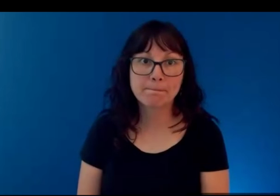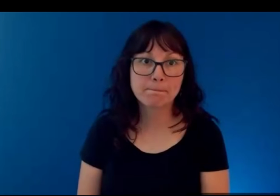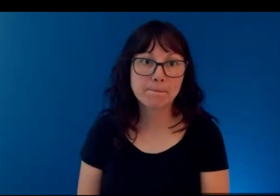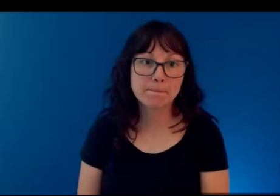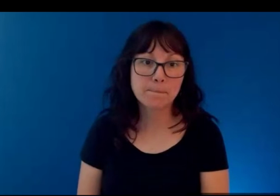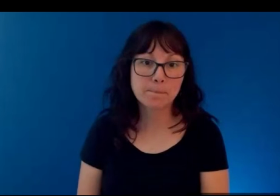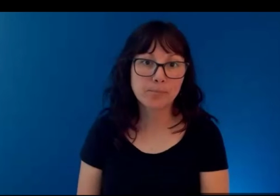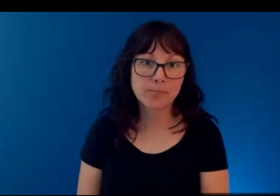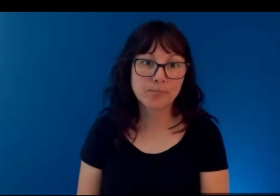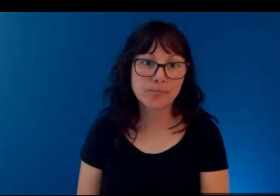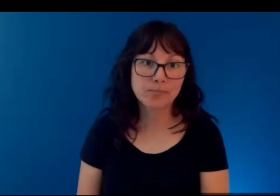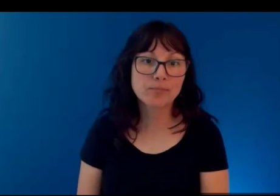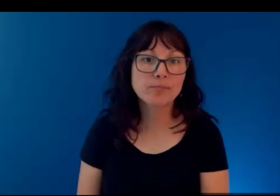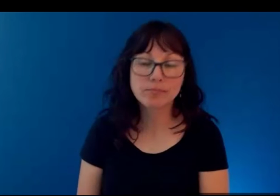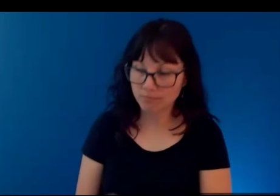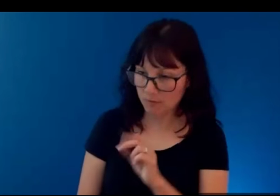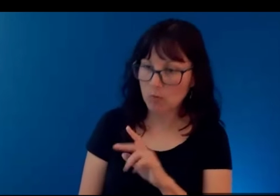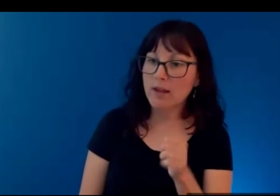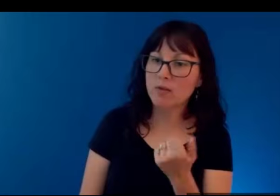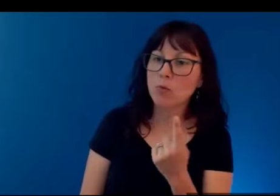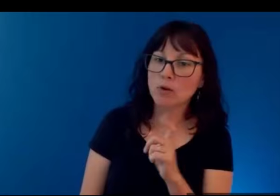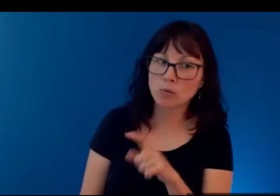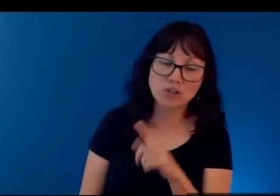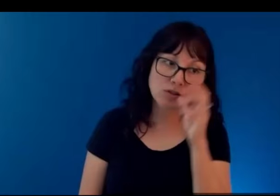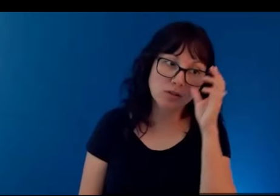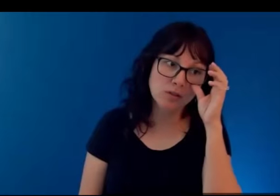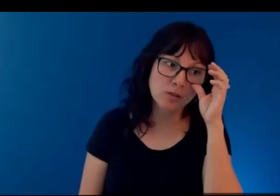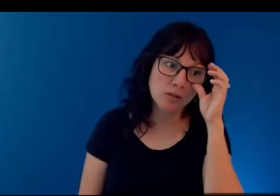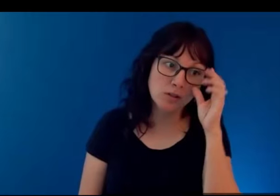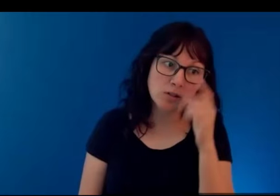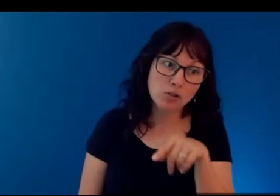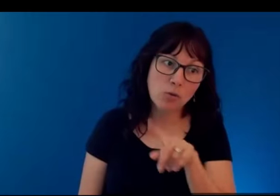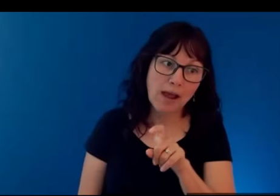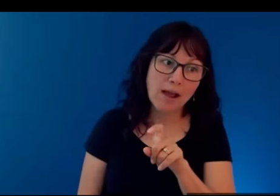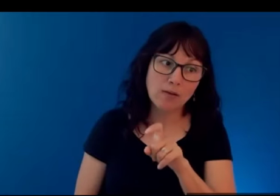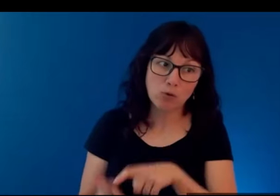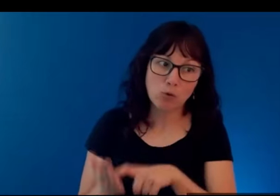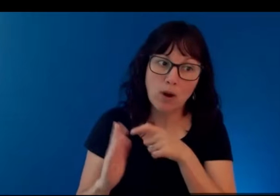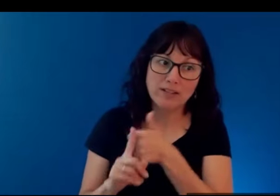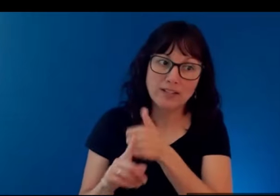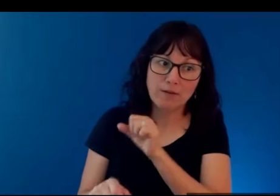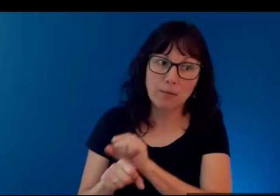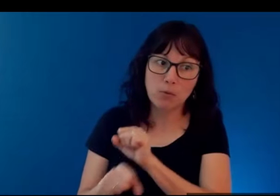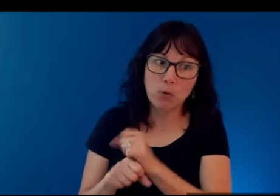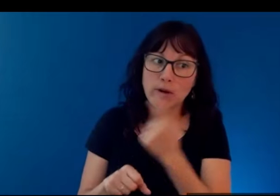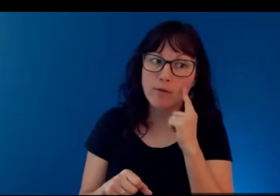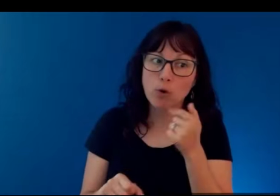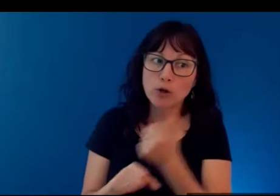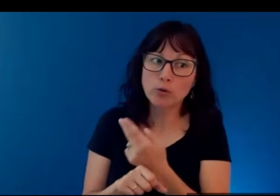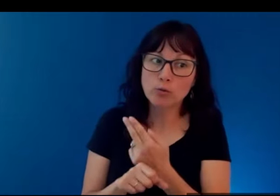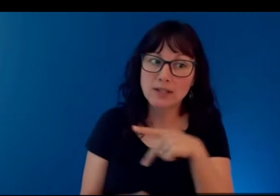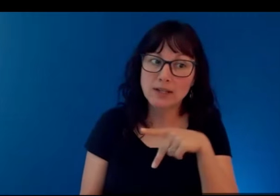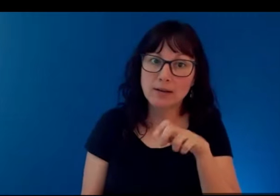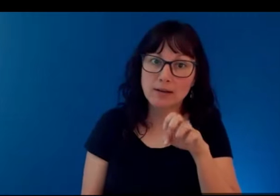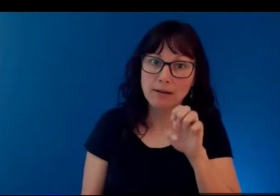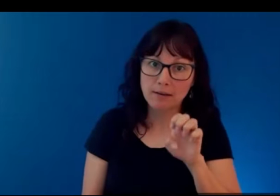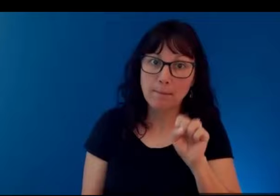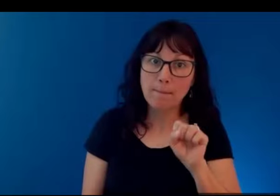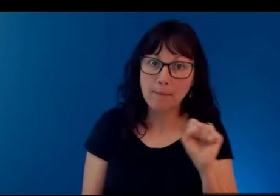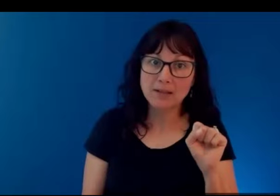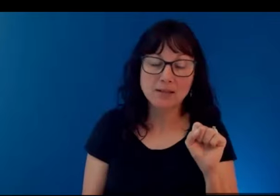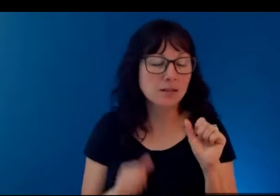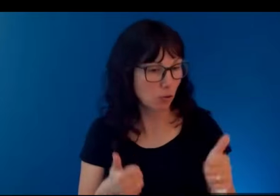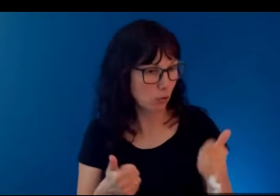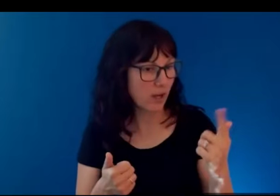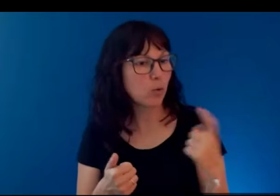Okay, and then there's a question. Do you have to be self-employed to use PES?